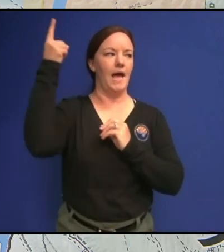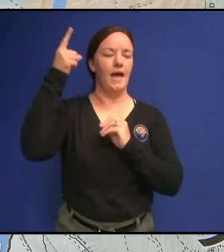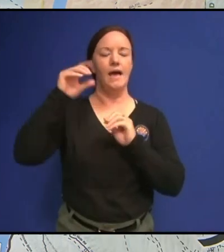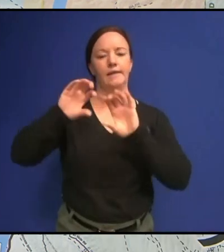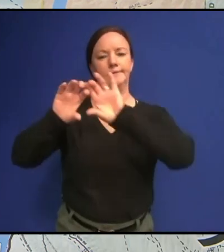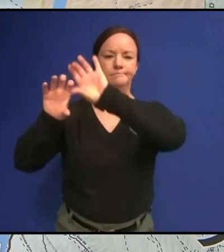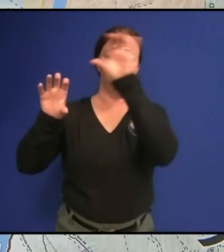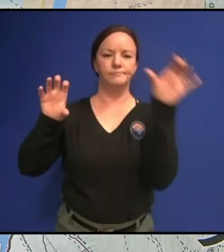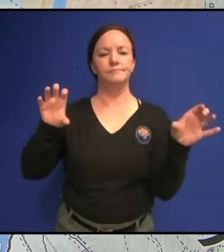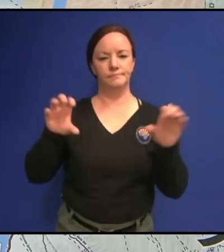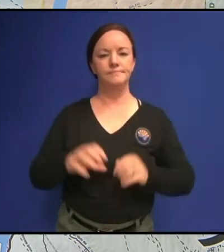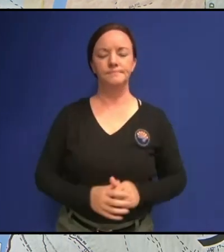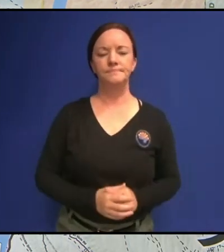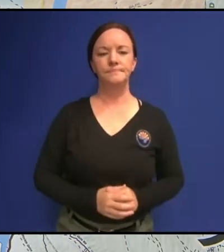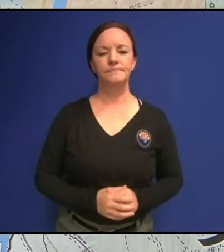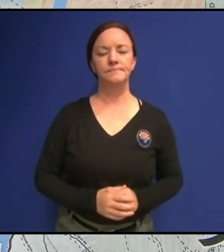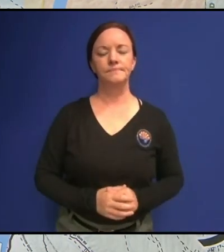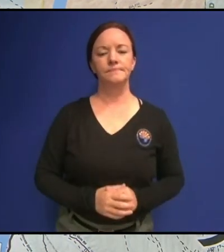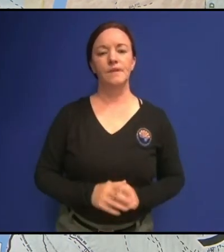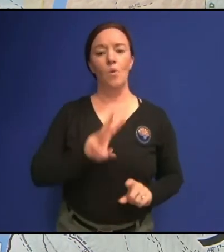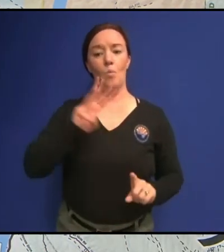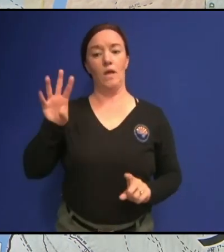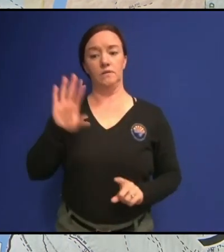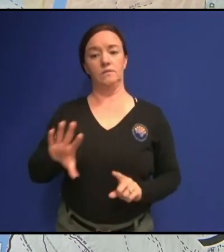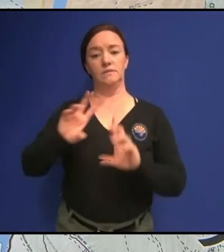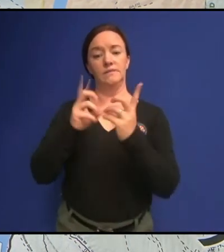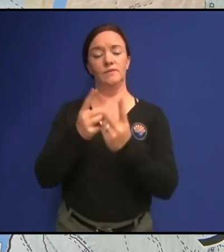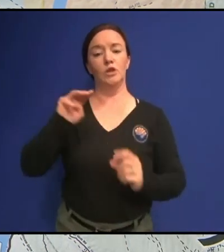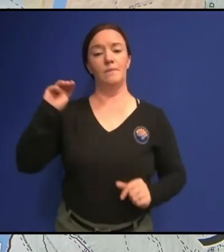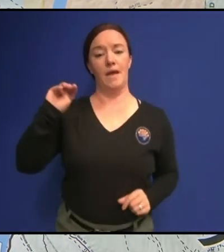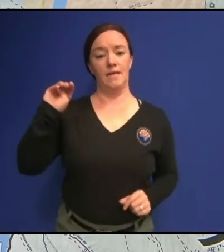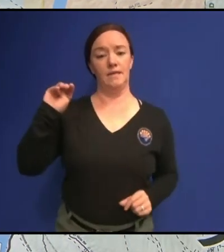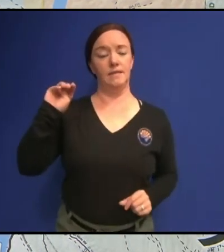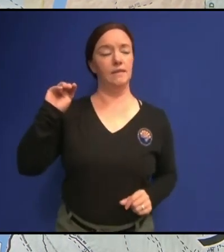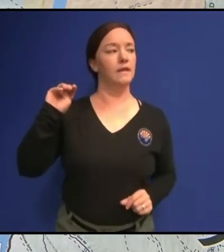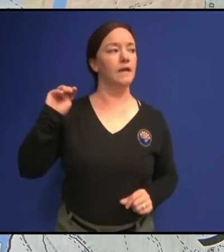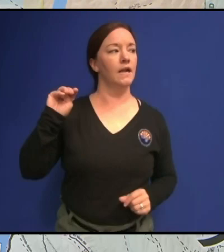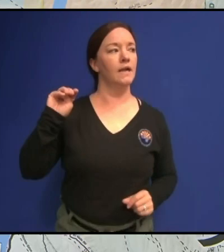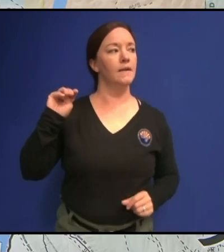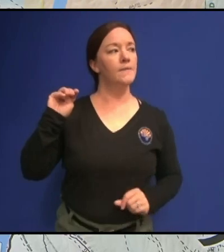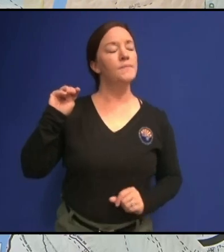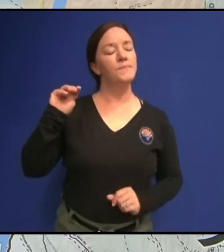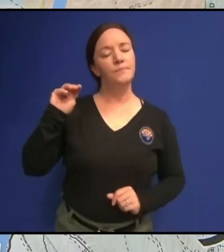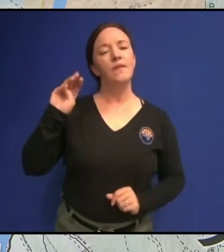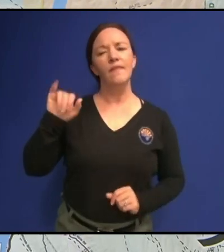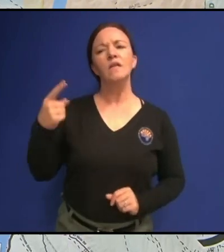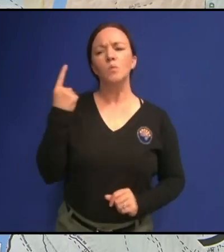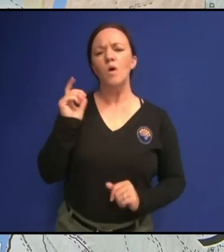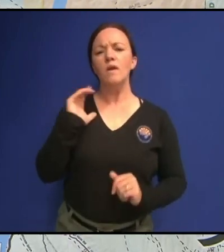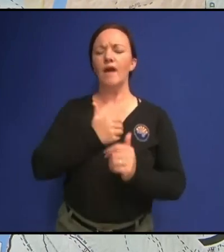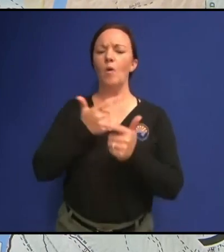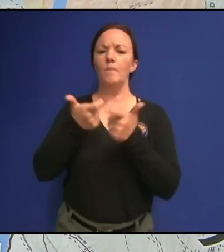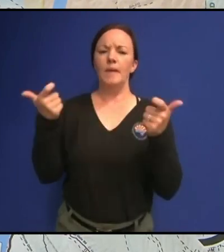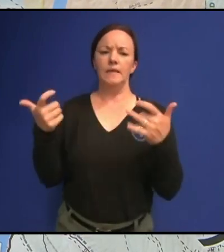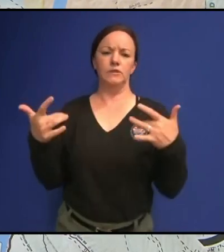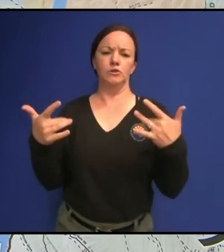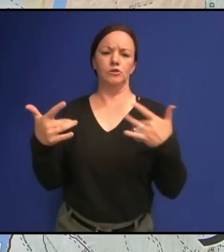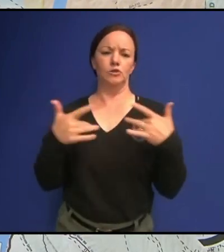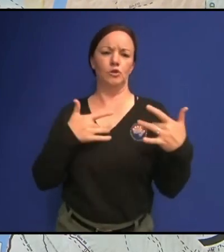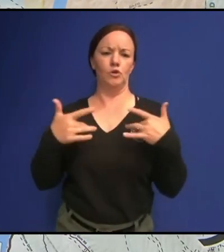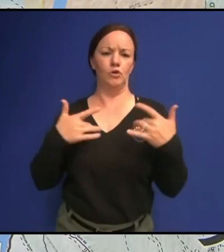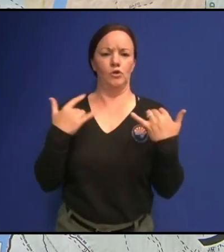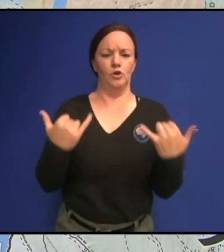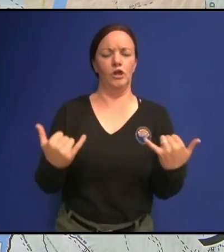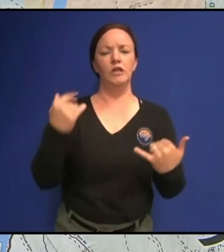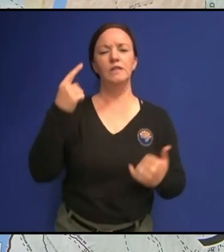west, everything in Division Mike, this part that is one of our highest areas of concern just because of how that crown